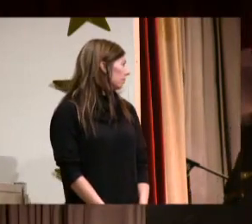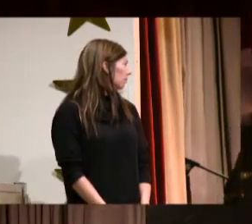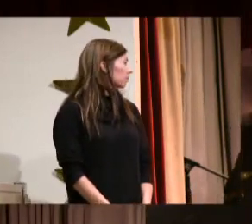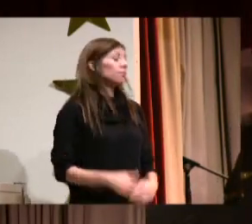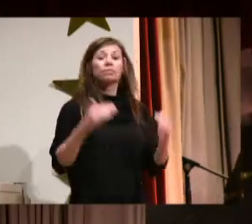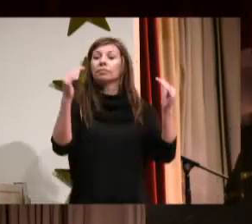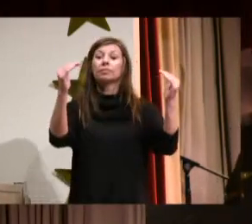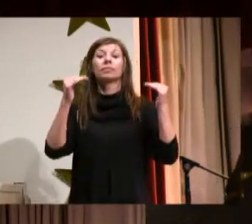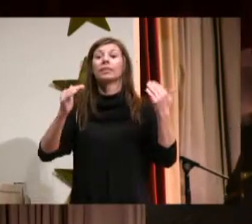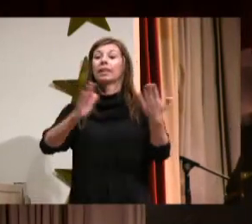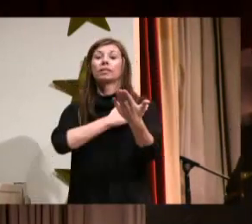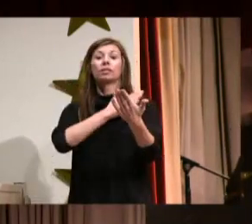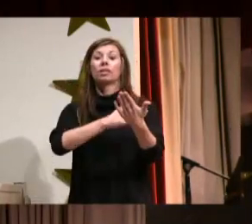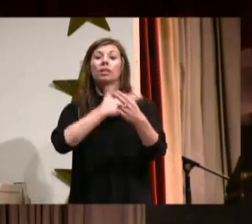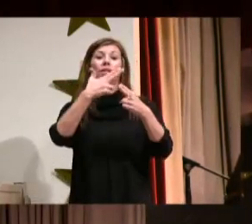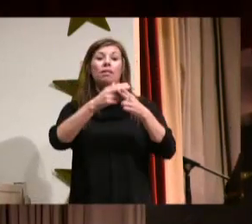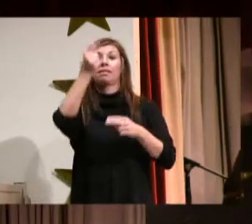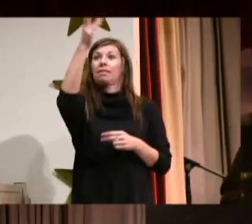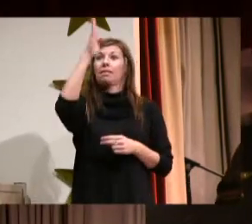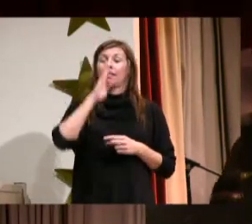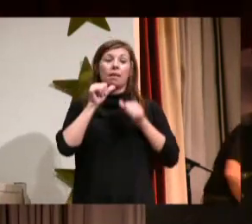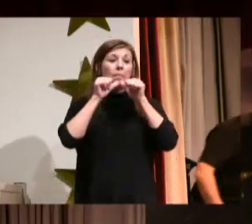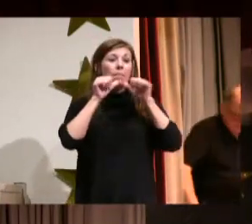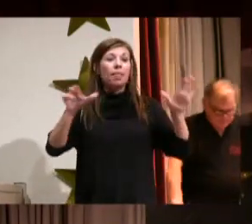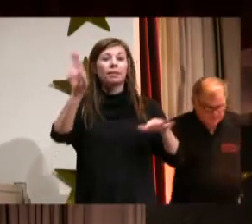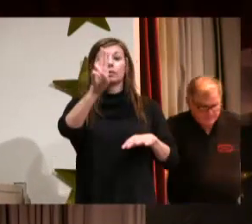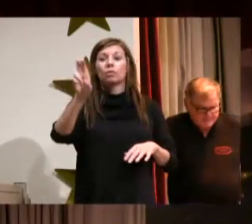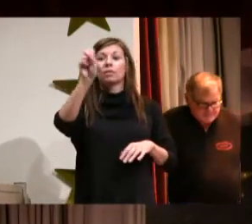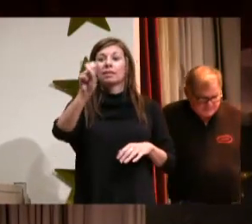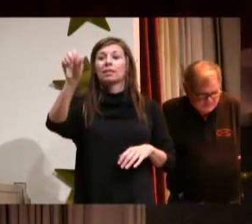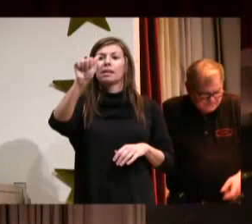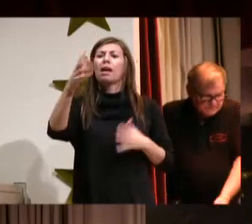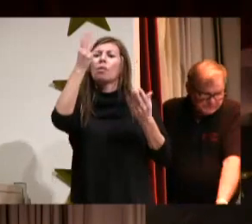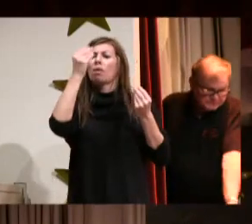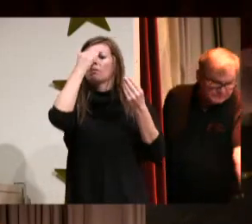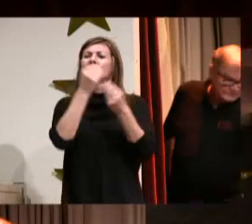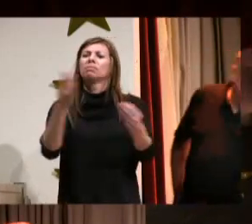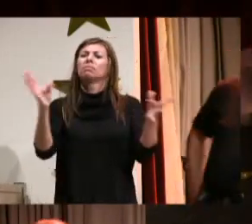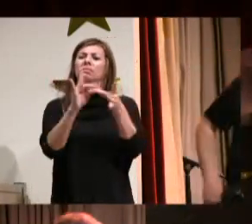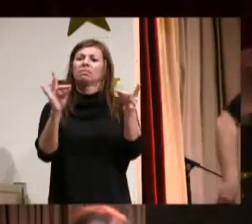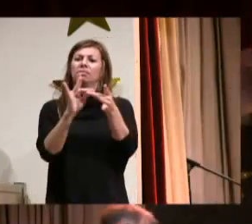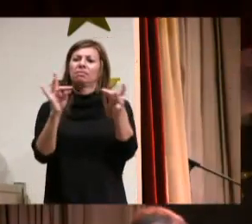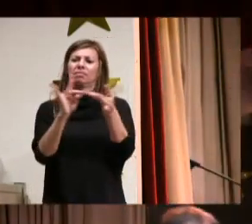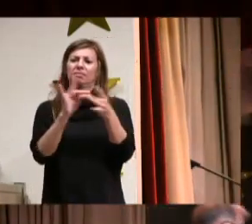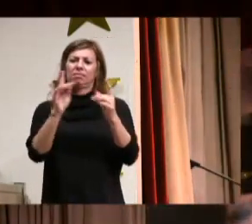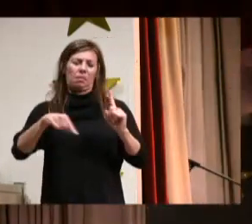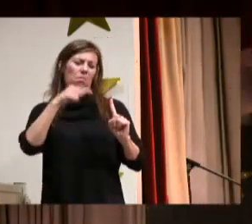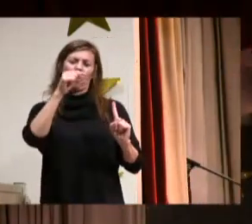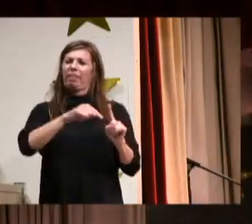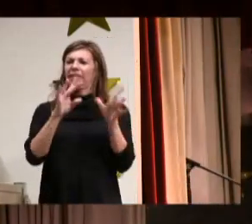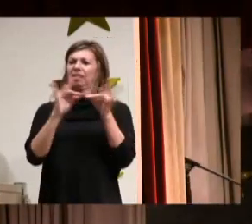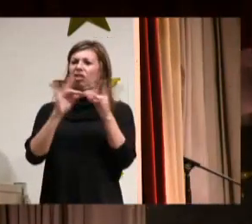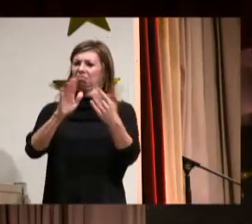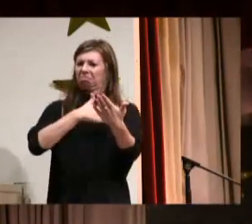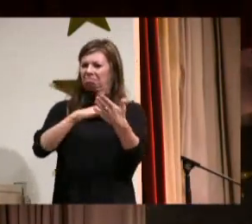Our next song is God Bless the USA. I just want to tell you a little bit about this